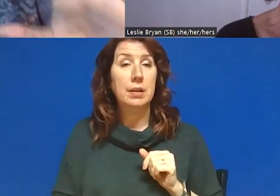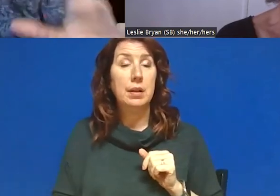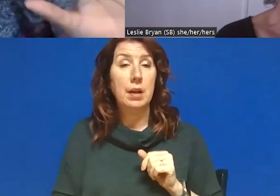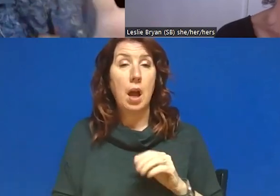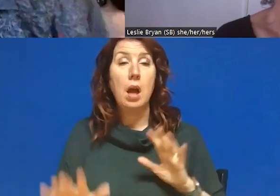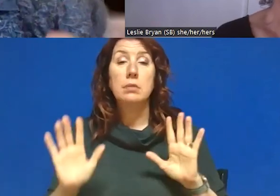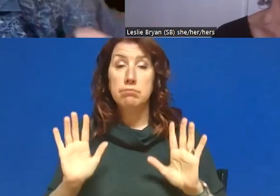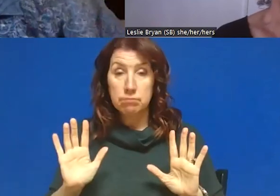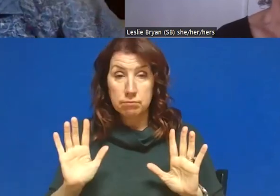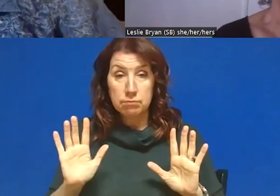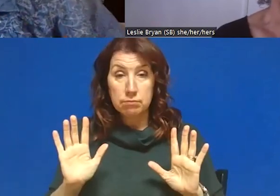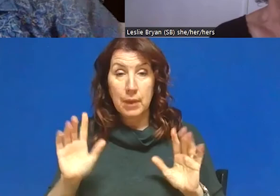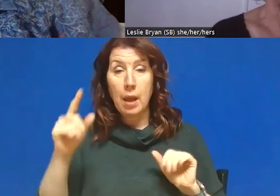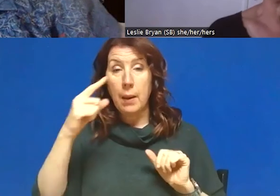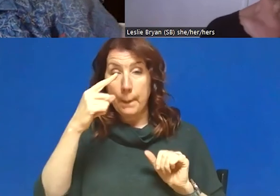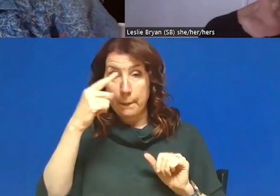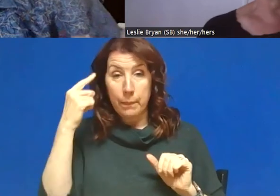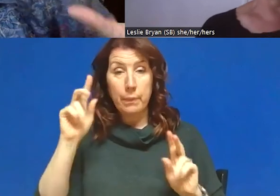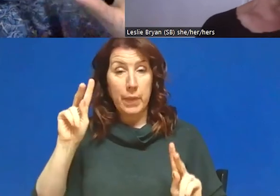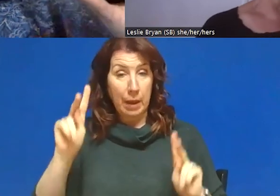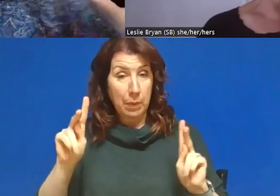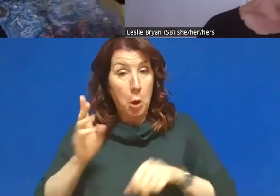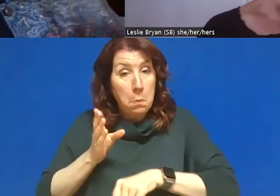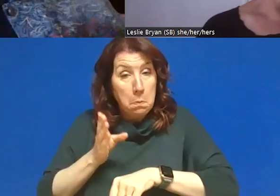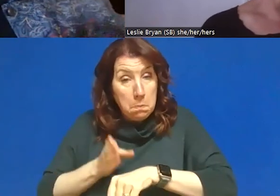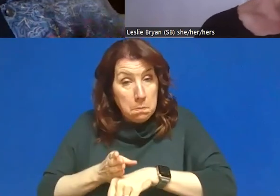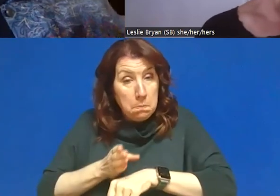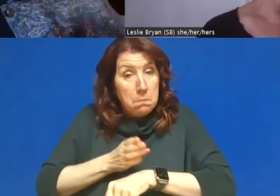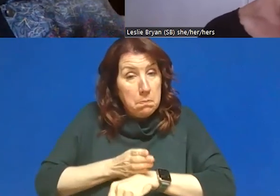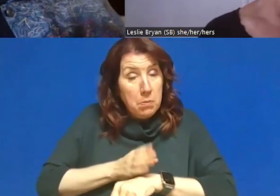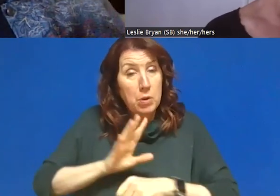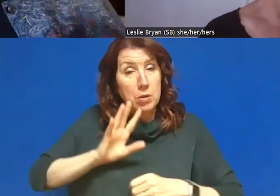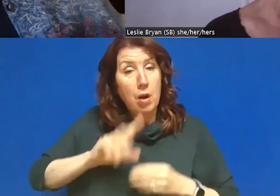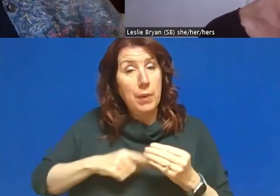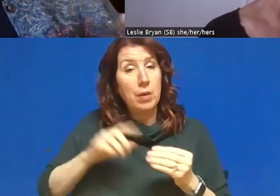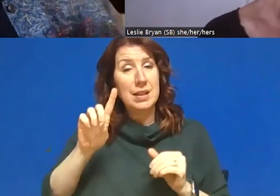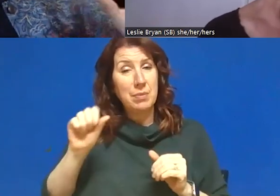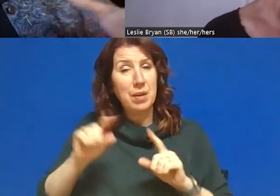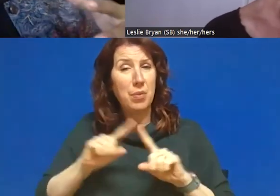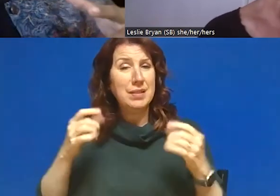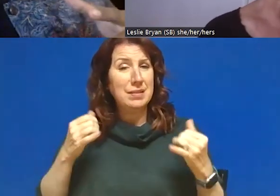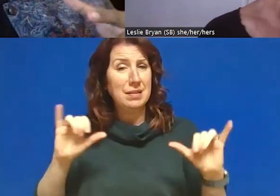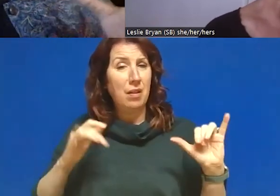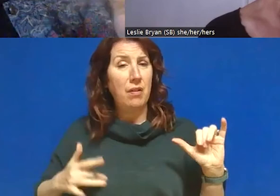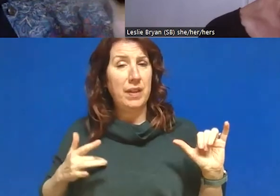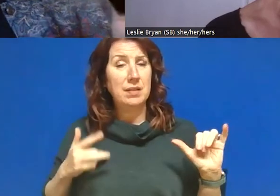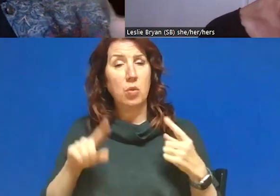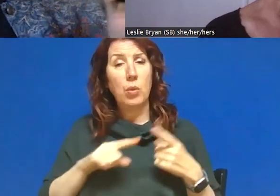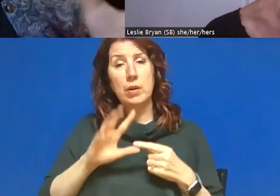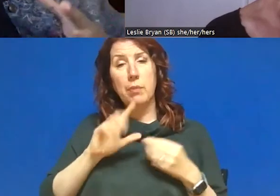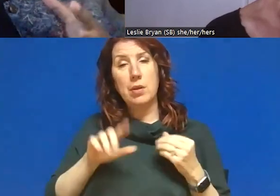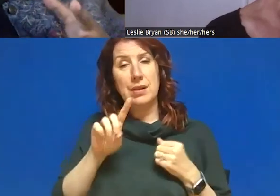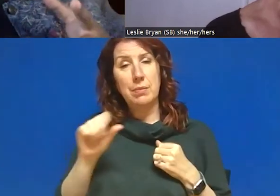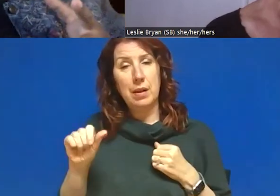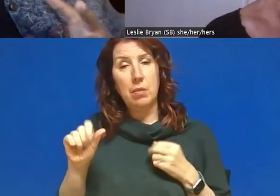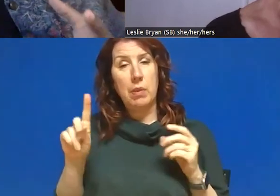I will say Black people are getting better about talking about disability, but it still feels very much so like when we talk about disability, a lot of people think